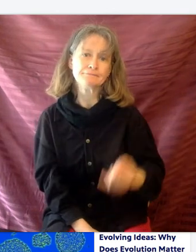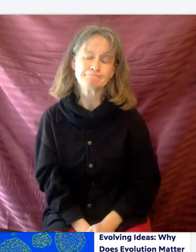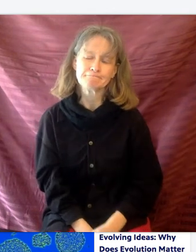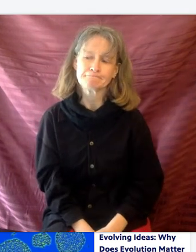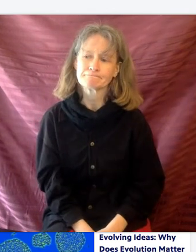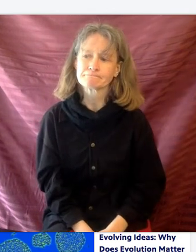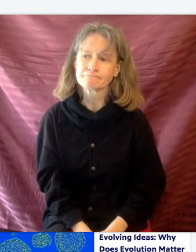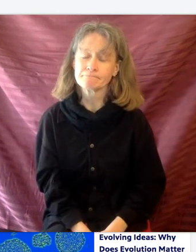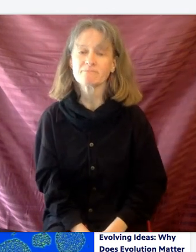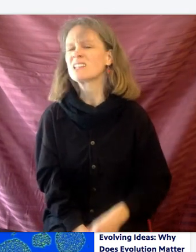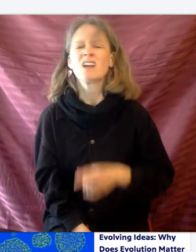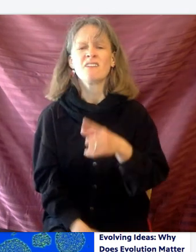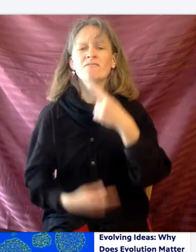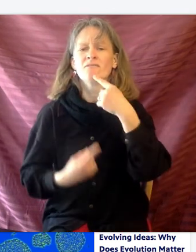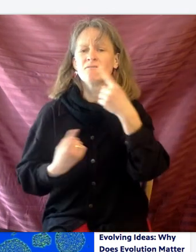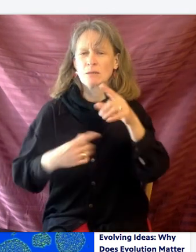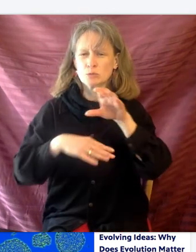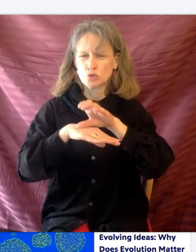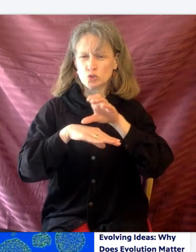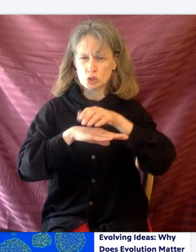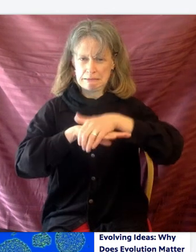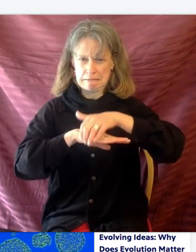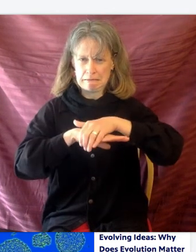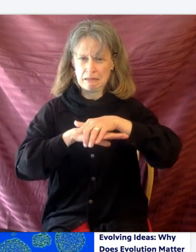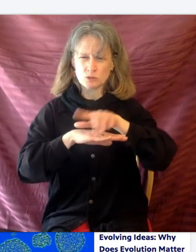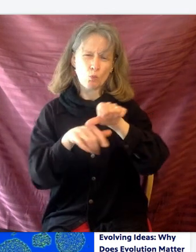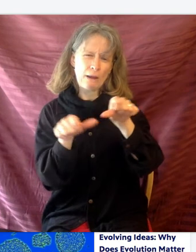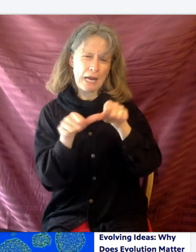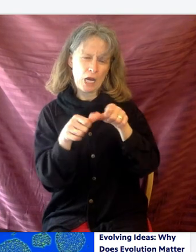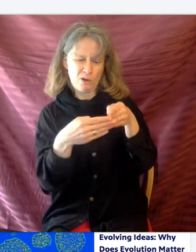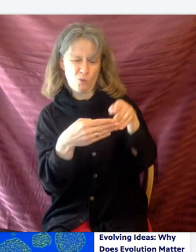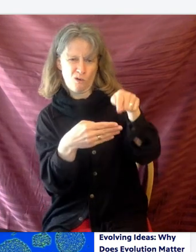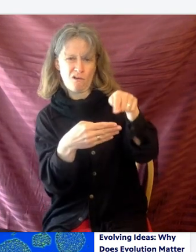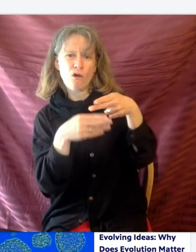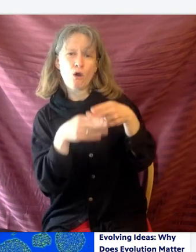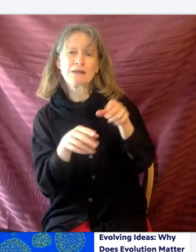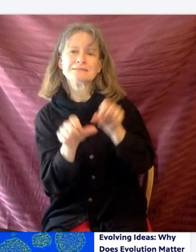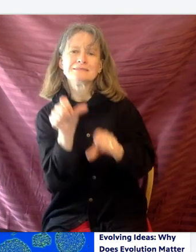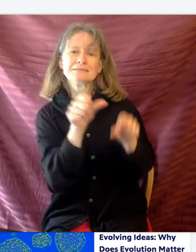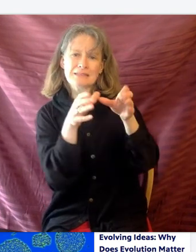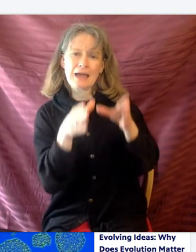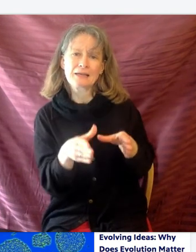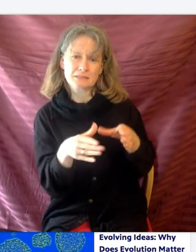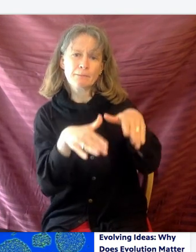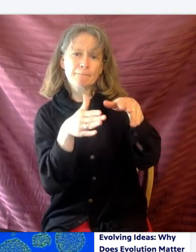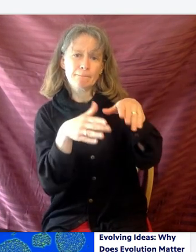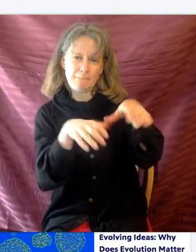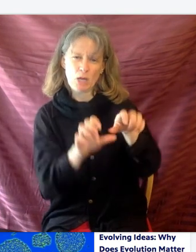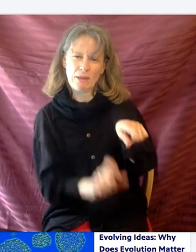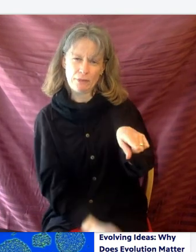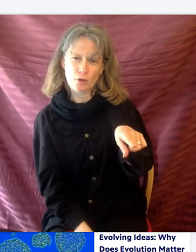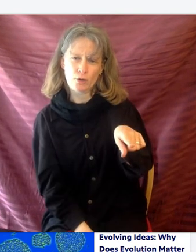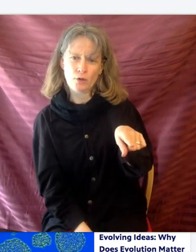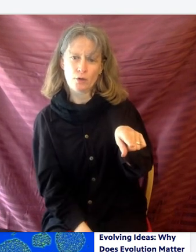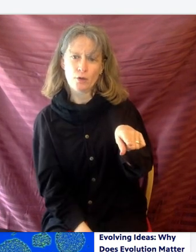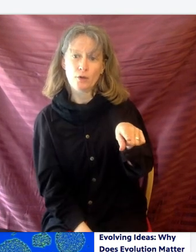In Westminster Abbey, there's an area called Scientists' Corner. There, in the company of that other